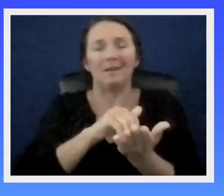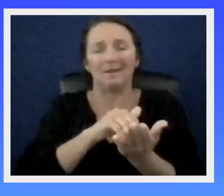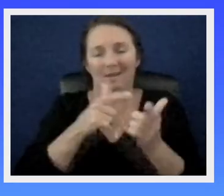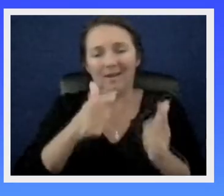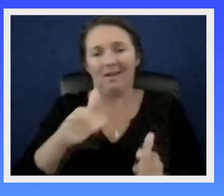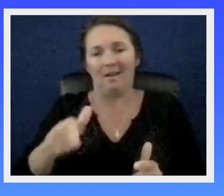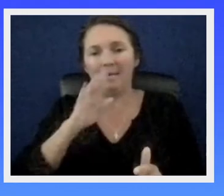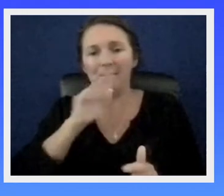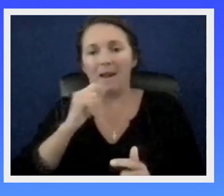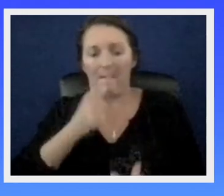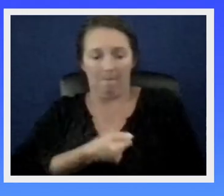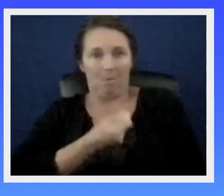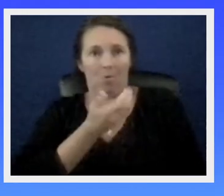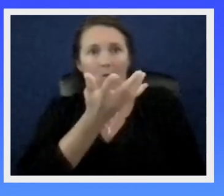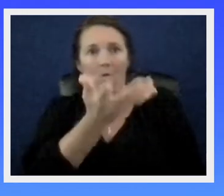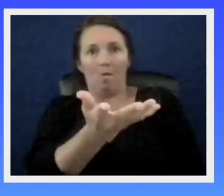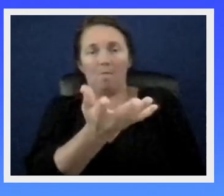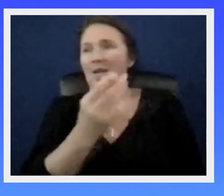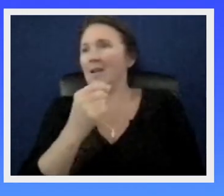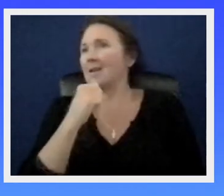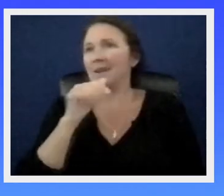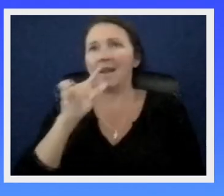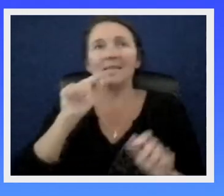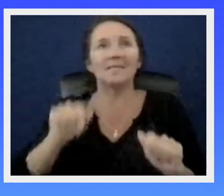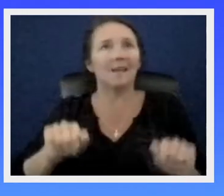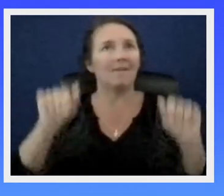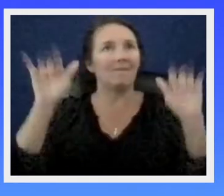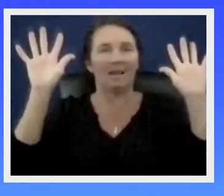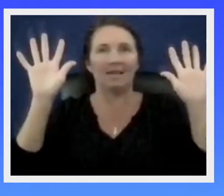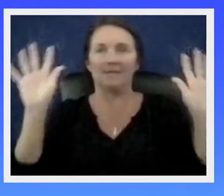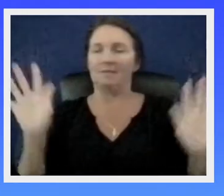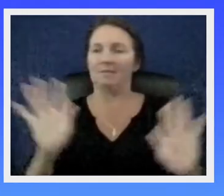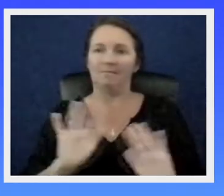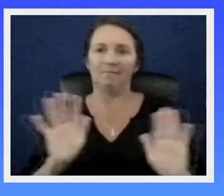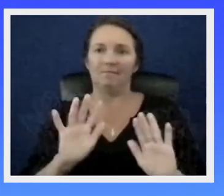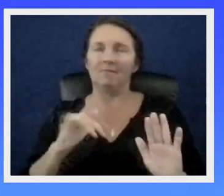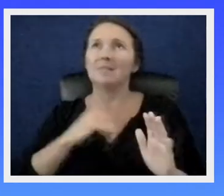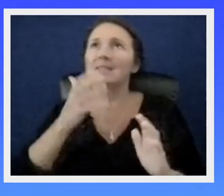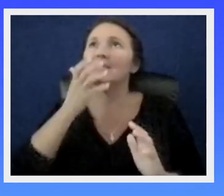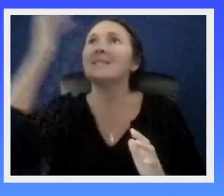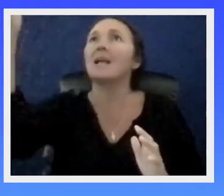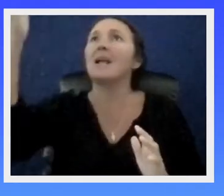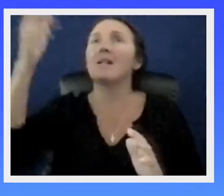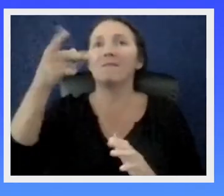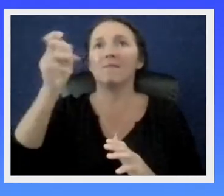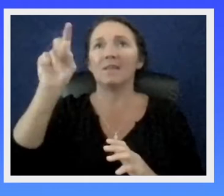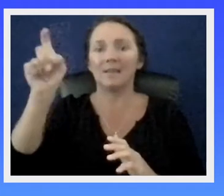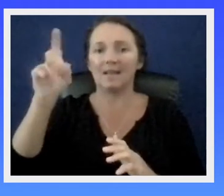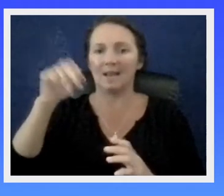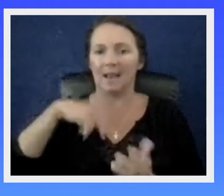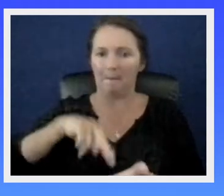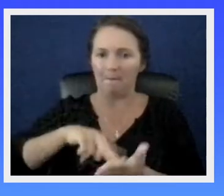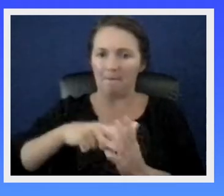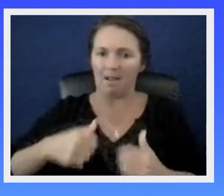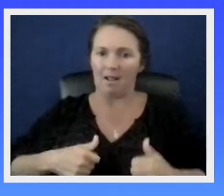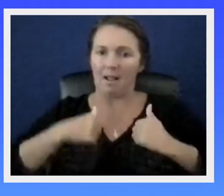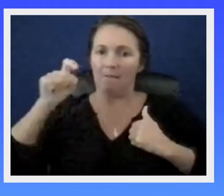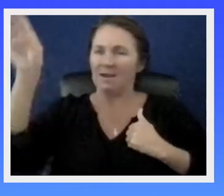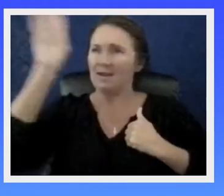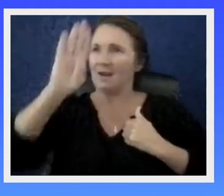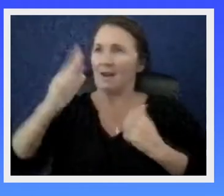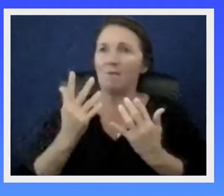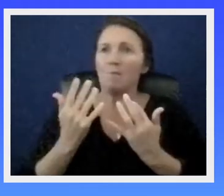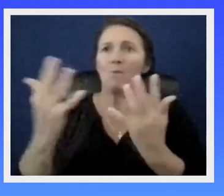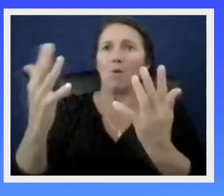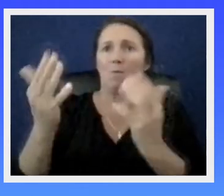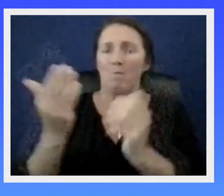poem and not a sacrifice. I yell Phoenix and mean a life must never burn before a